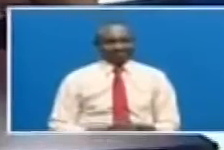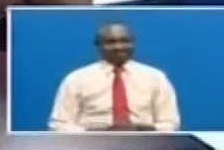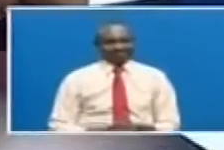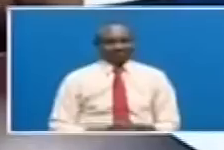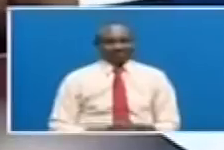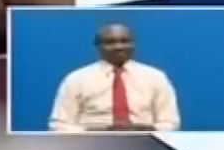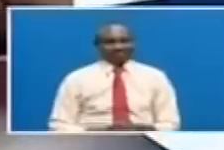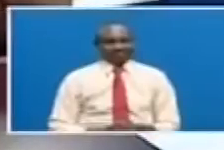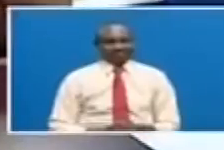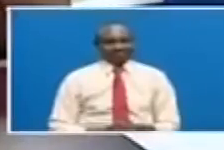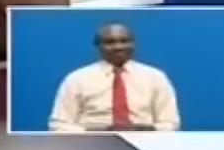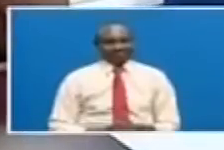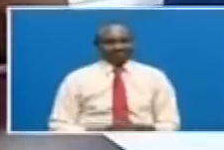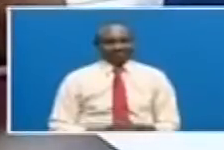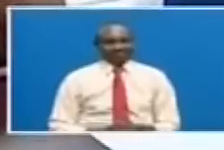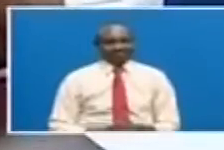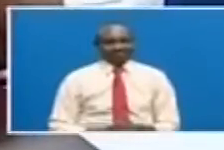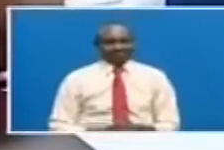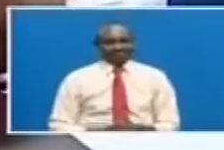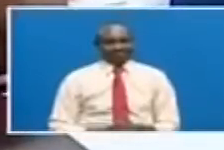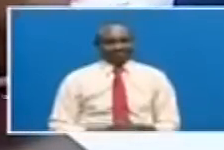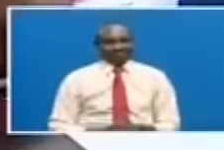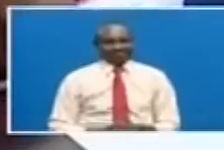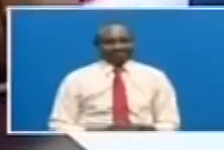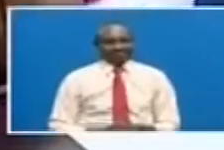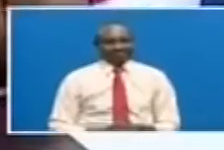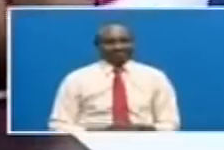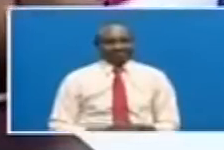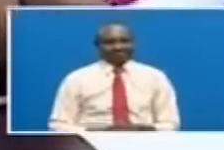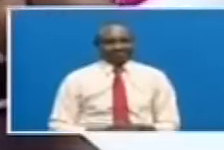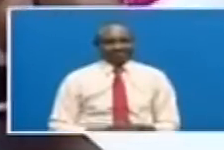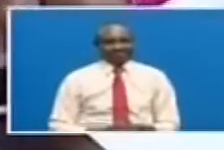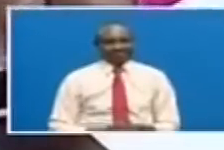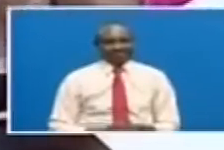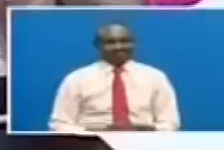baby. Urembo nayo, siyo peke,